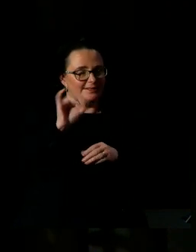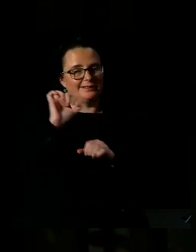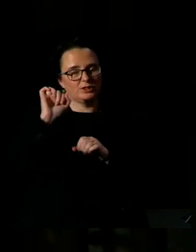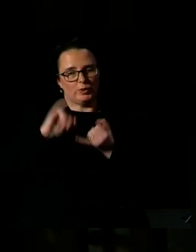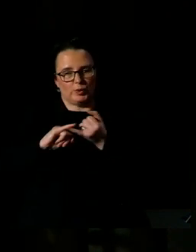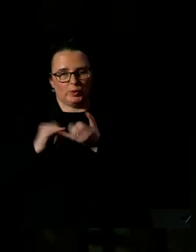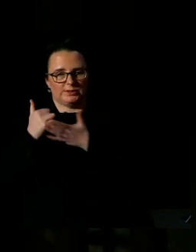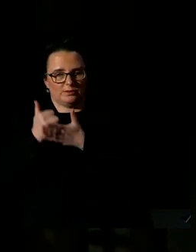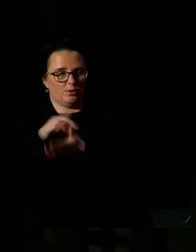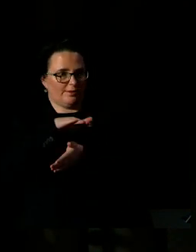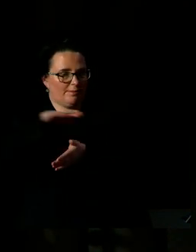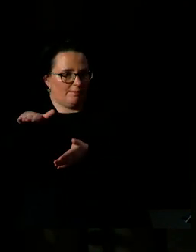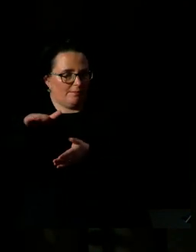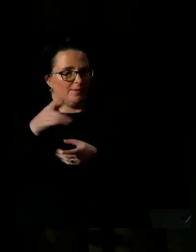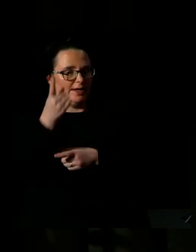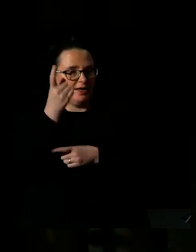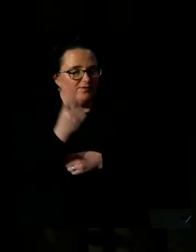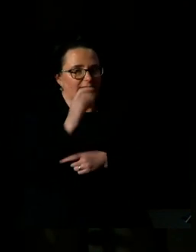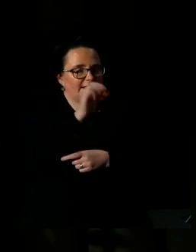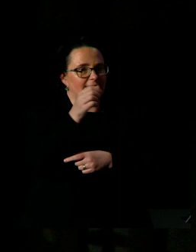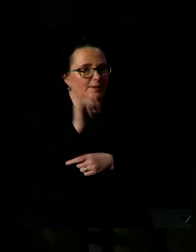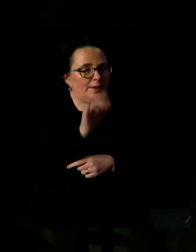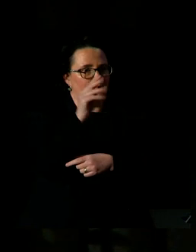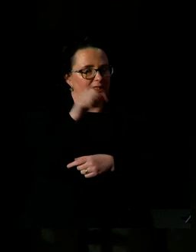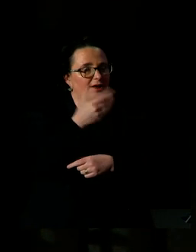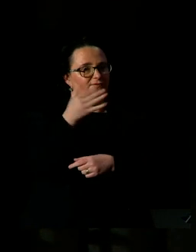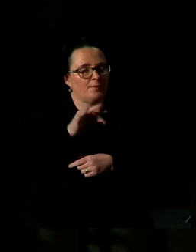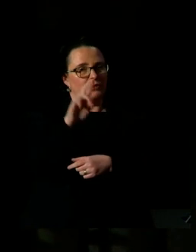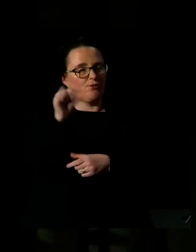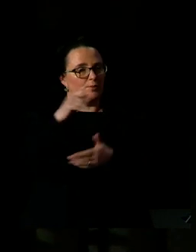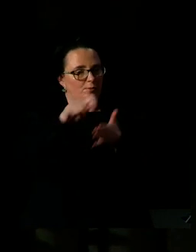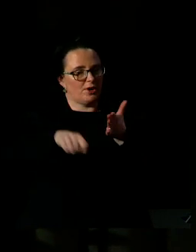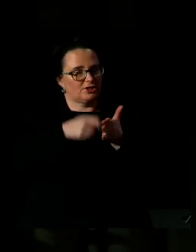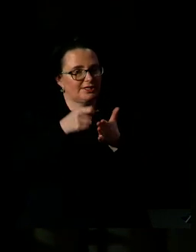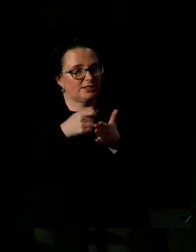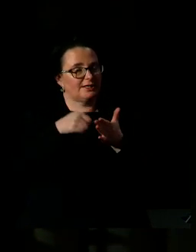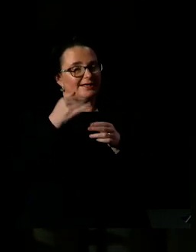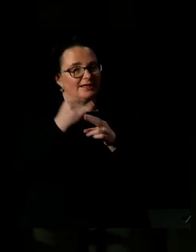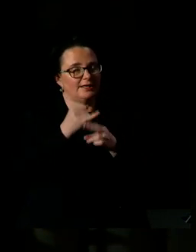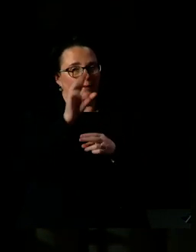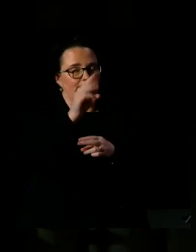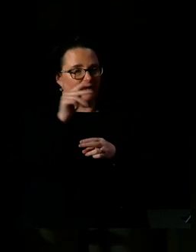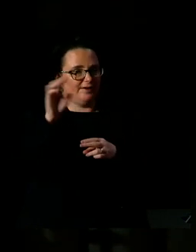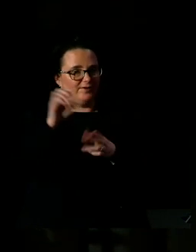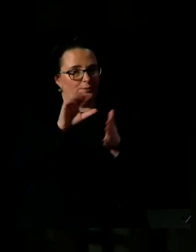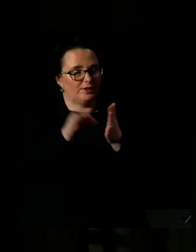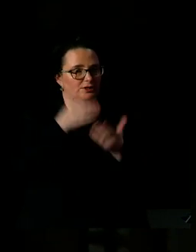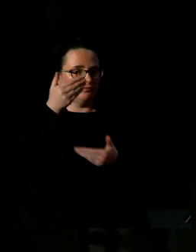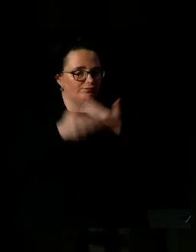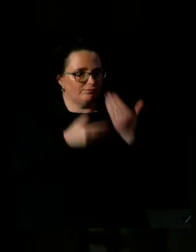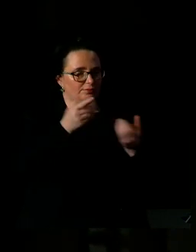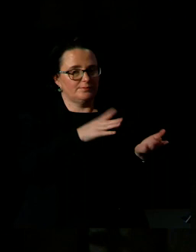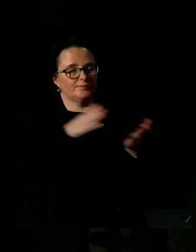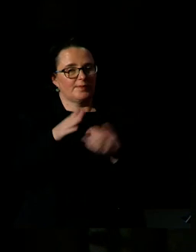by the Nazis and their collaborators. I invite Gabby Muntian of the Roma Project at Pavi Point to give